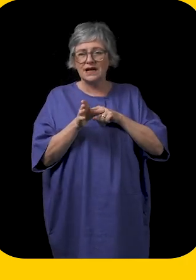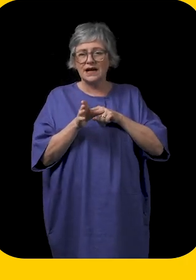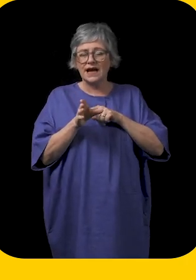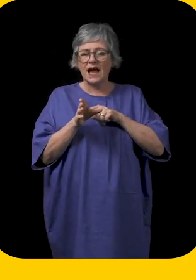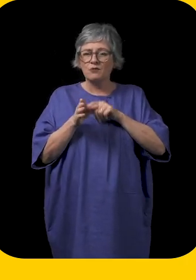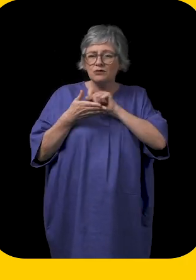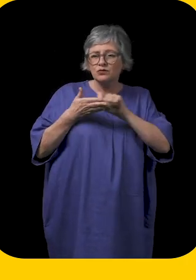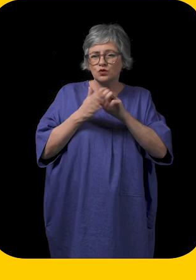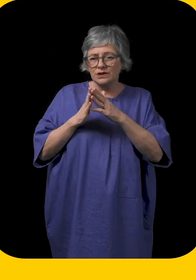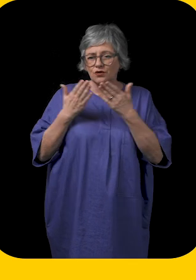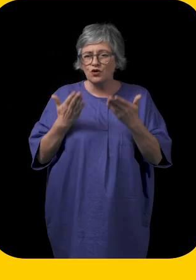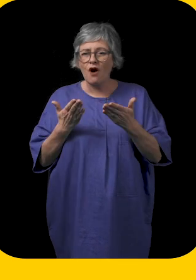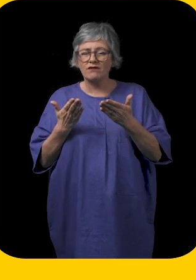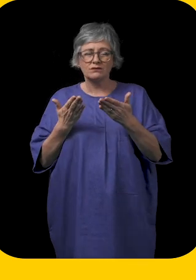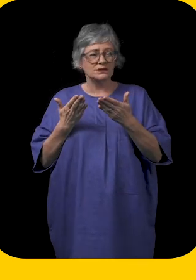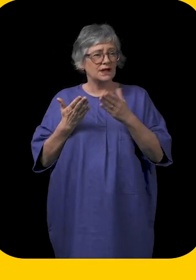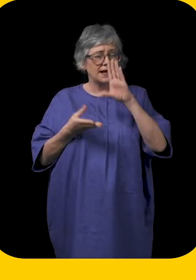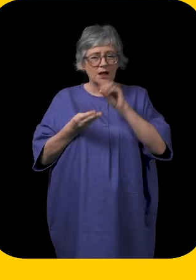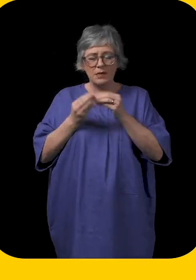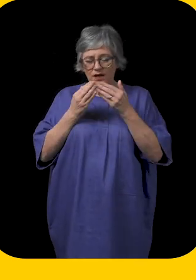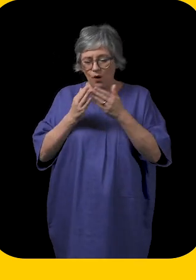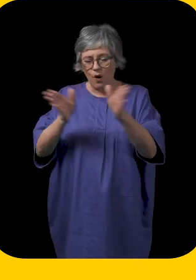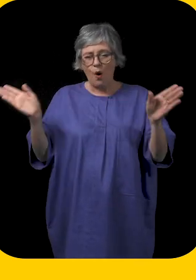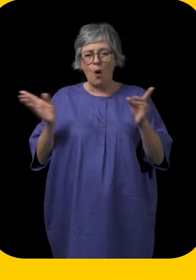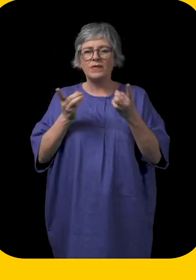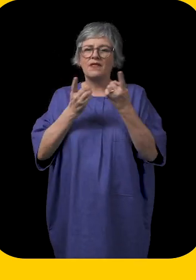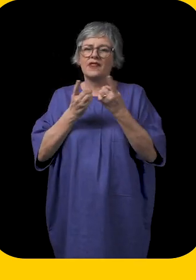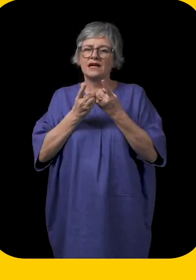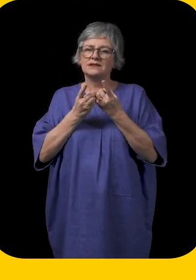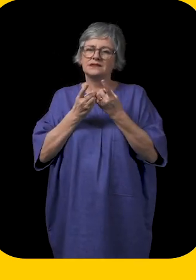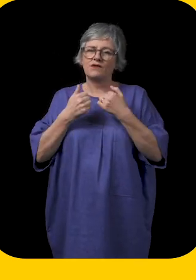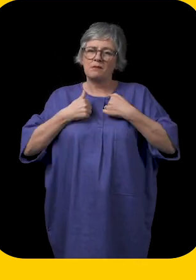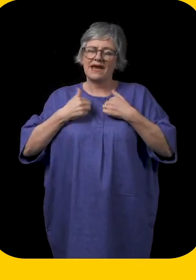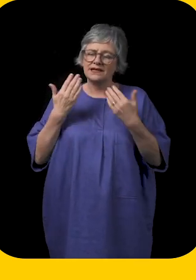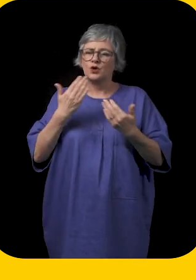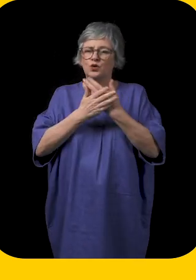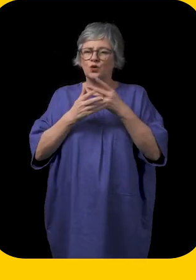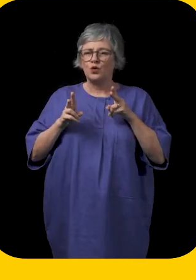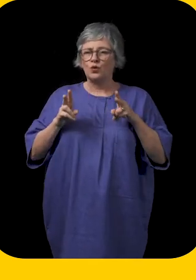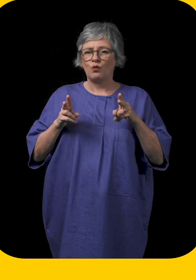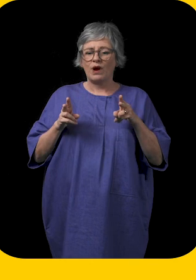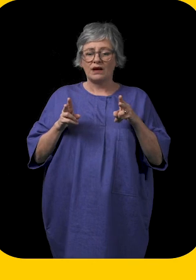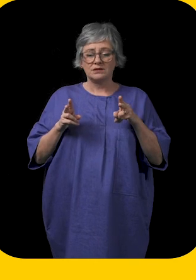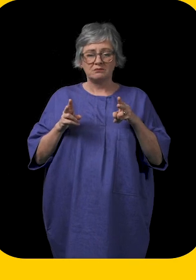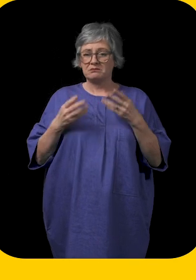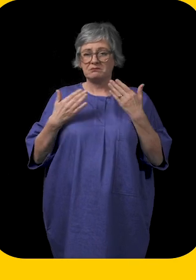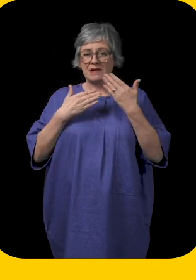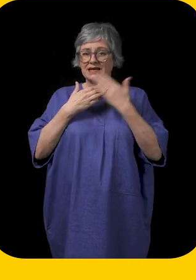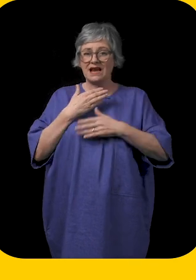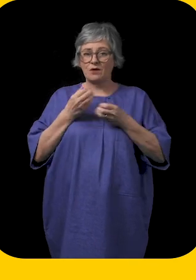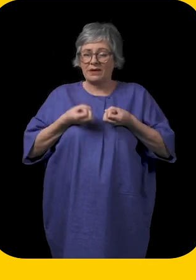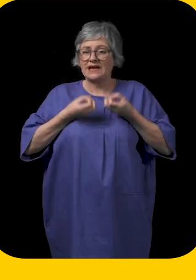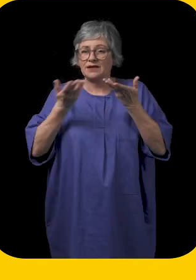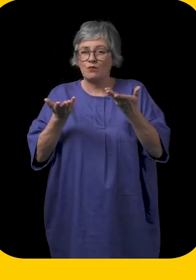necessarily over the past couple of years, I've been reading verse novels, and just, again, it's completely opening things up for me in a new